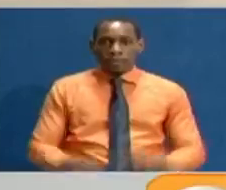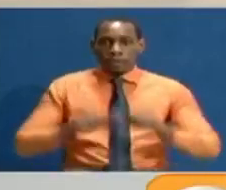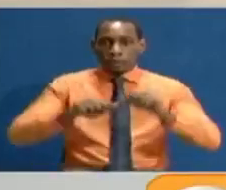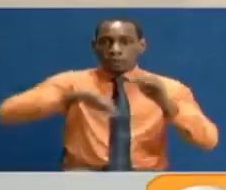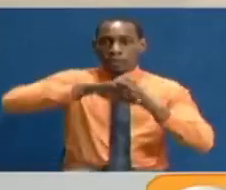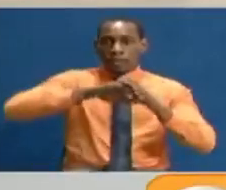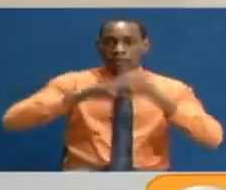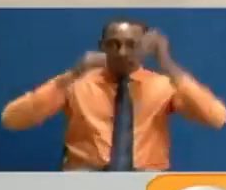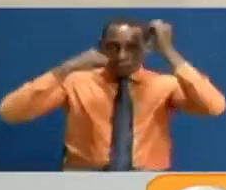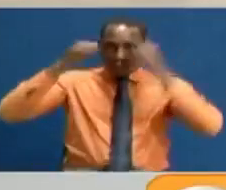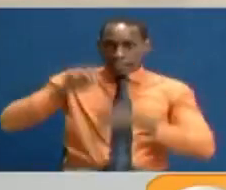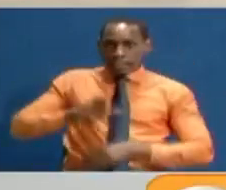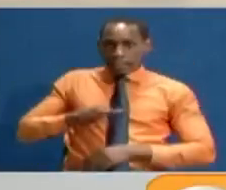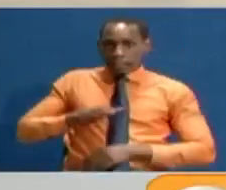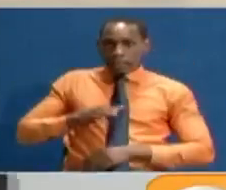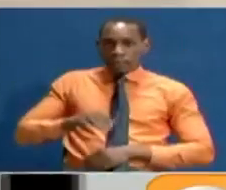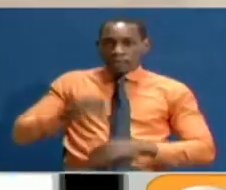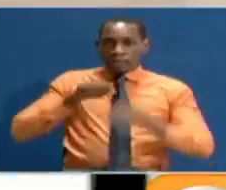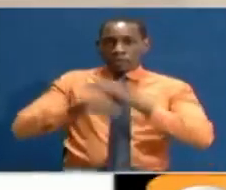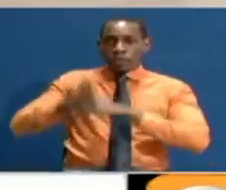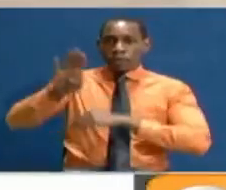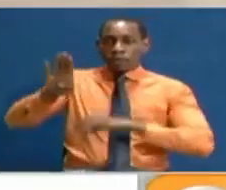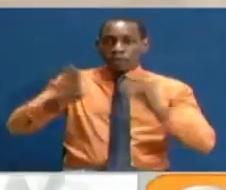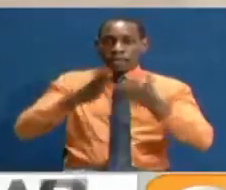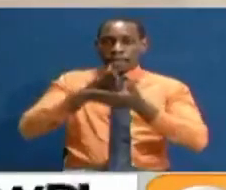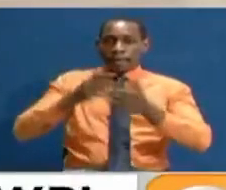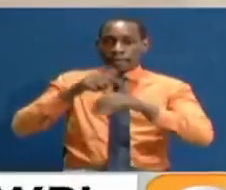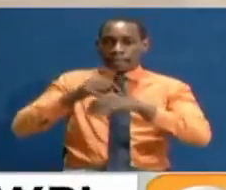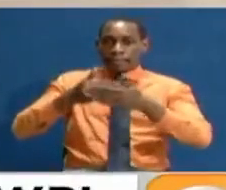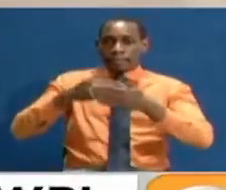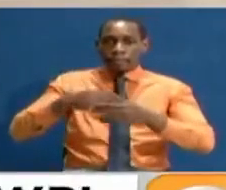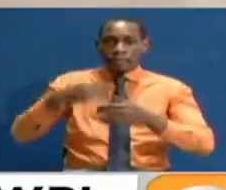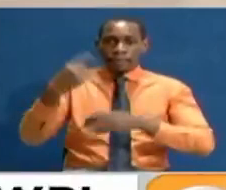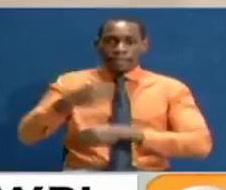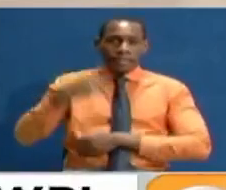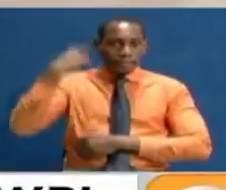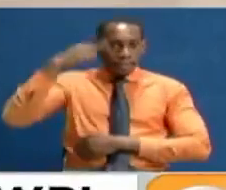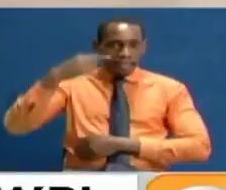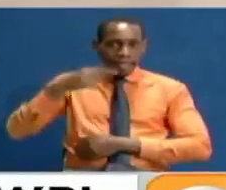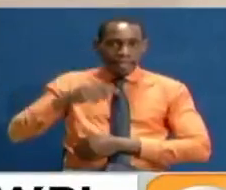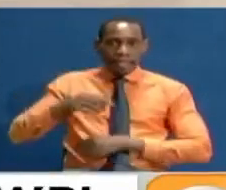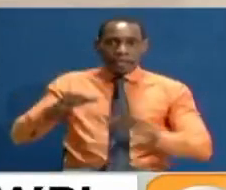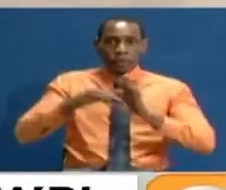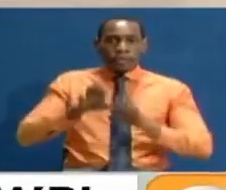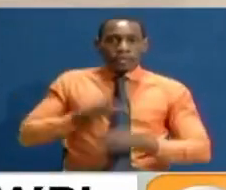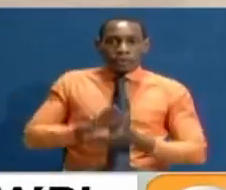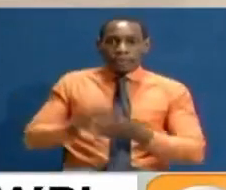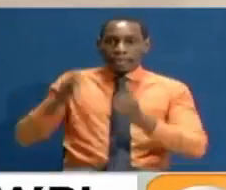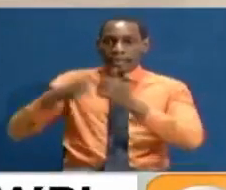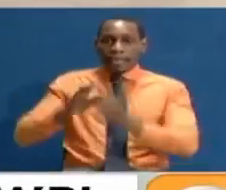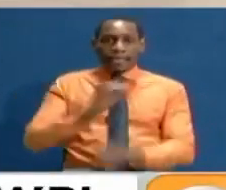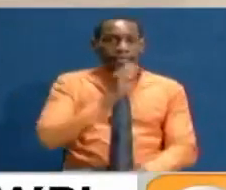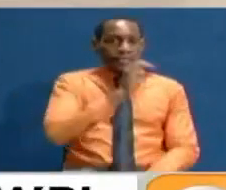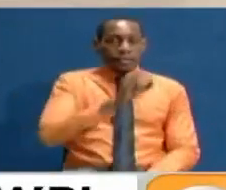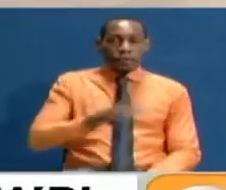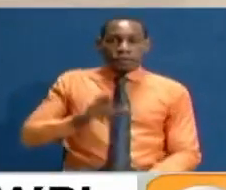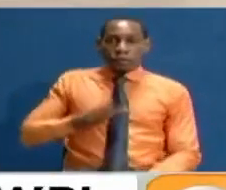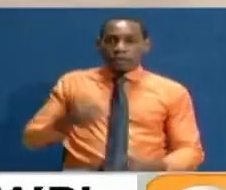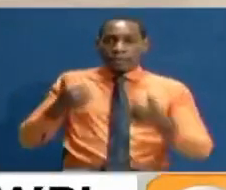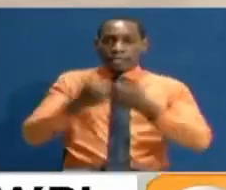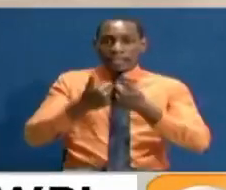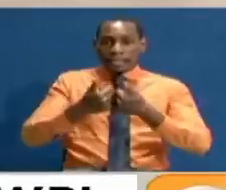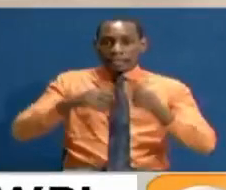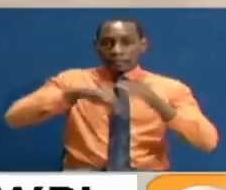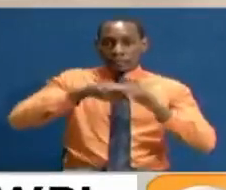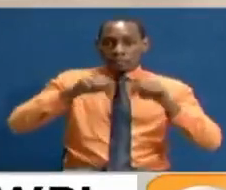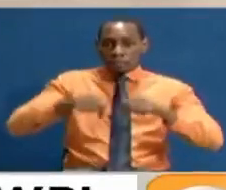Still on football, Ulinzi Starlets raced to a 4-0 halftime lead before walloping Mathare United Ladies 9-0 in a Women Premier League match in